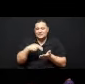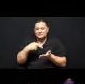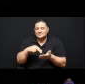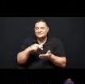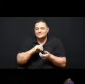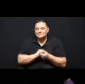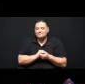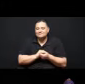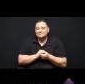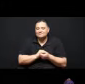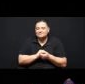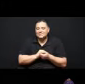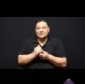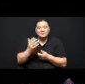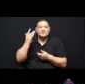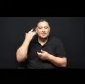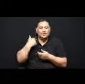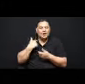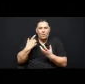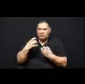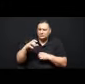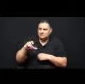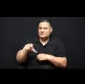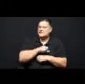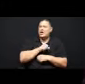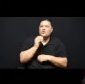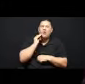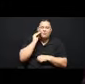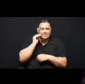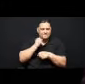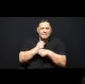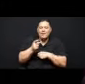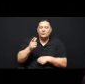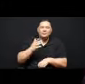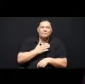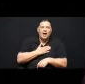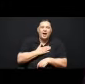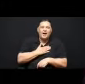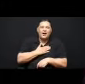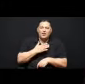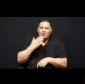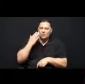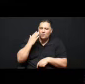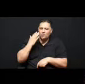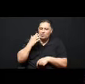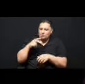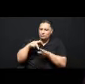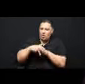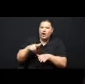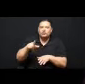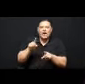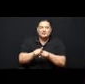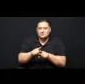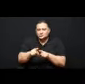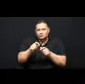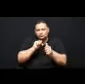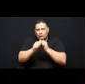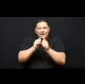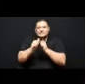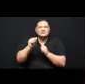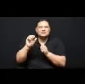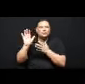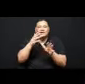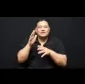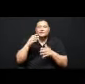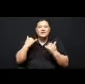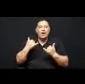you home, make you mine. Ride you as you race the wind. Now, I'd just like to be you for a